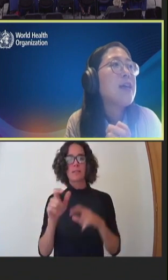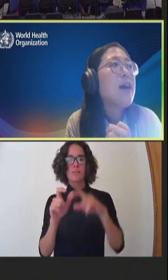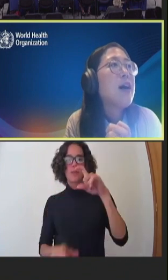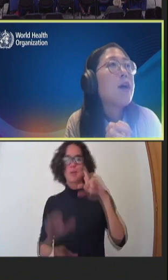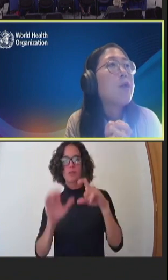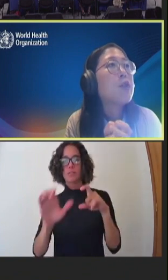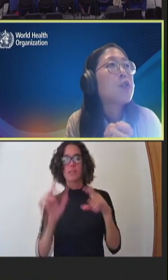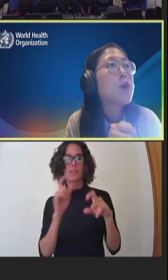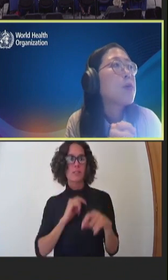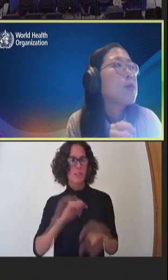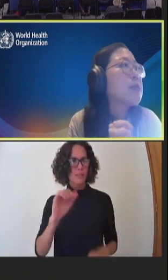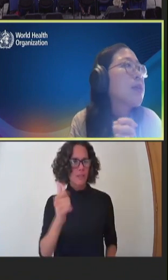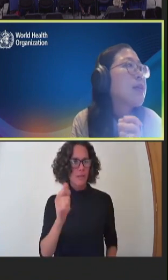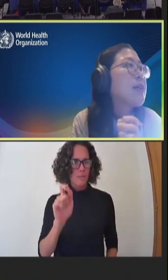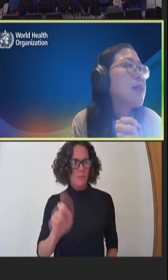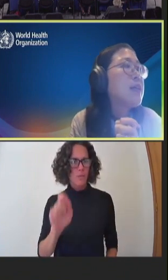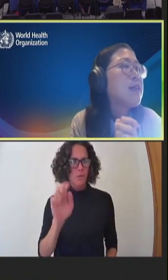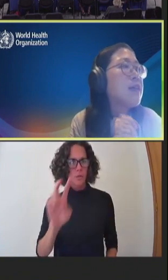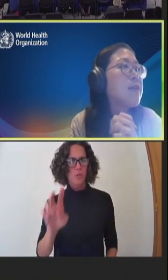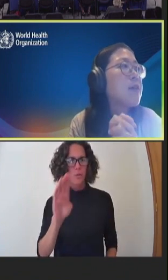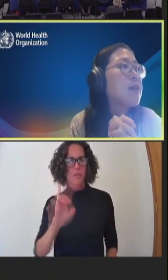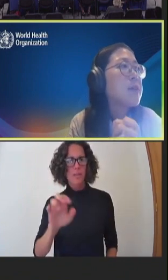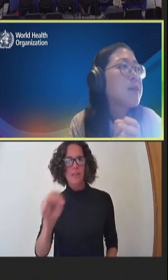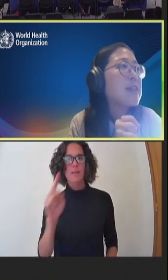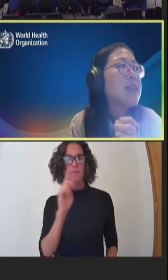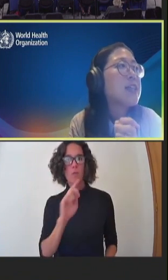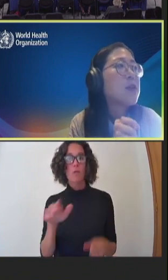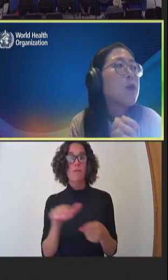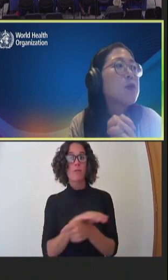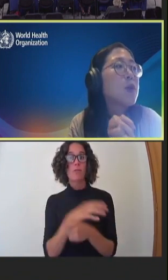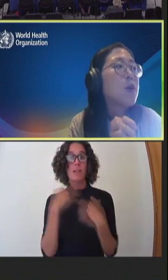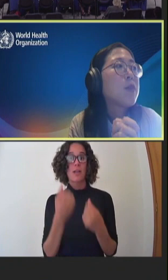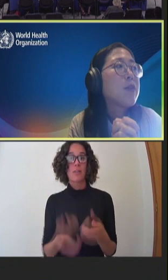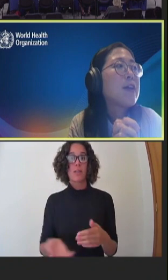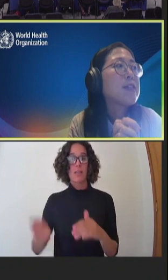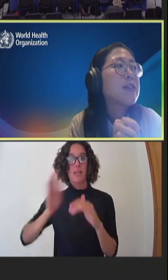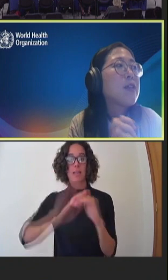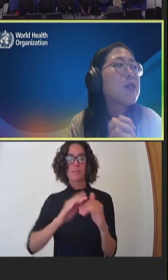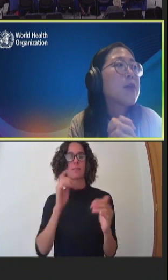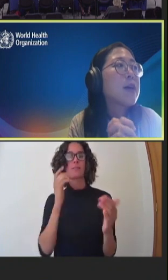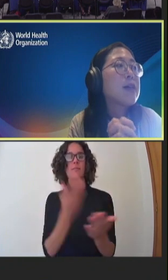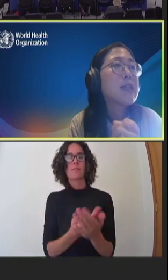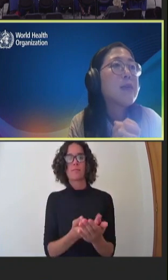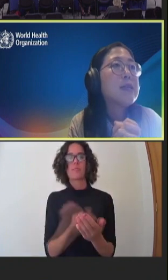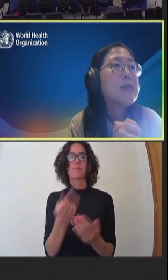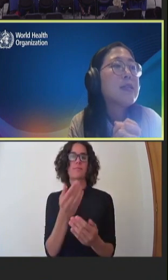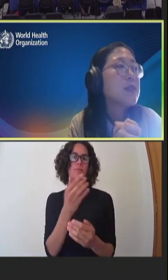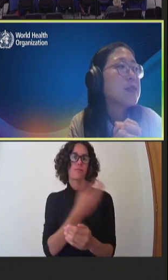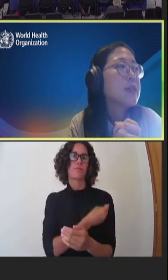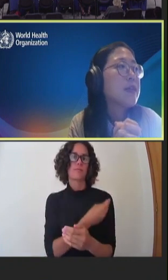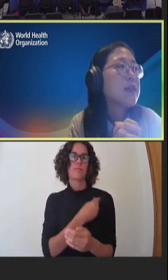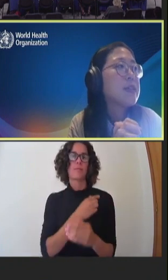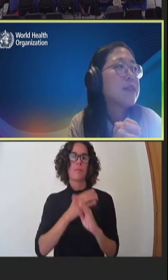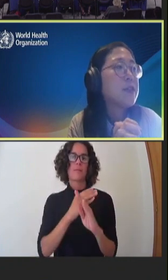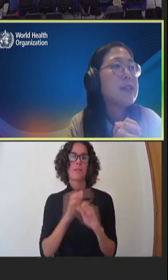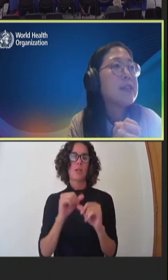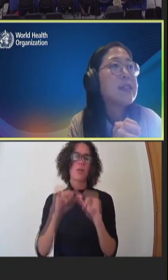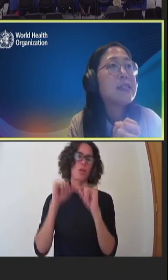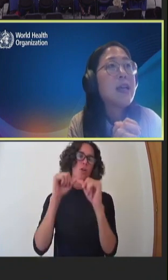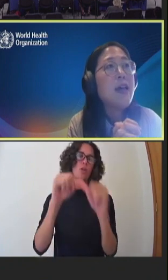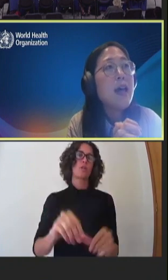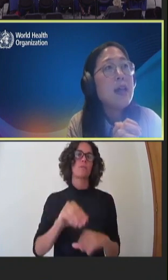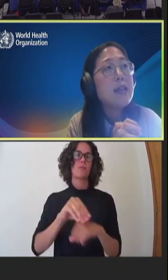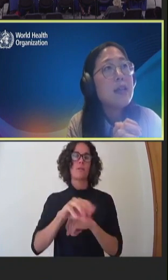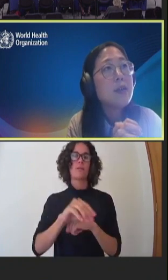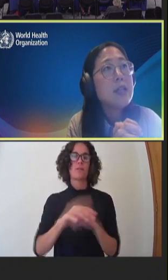gained, which shows the vaccination also prevents the long-term consequences associated with the severe